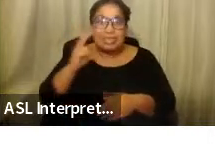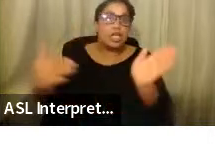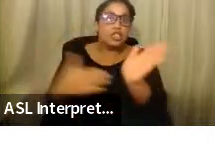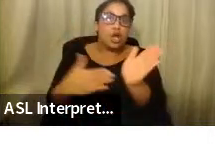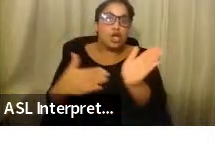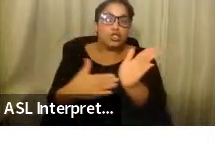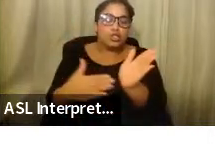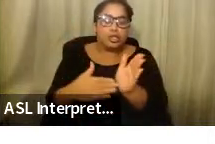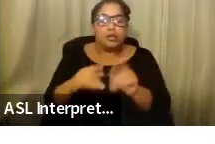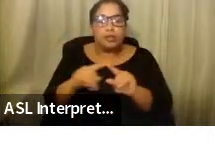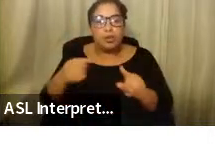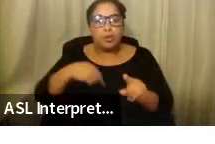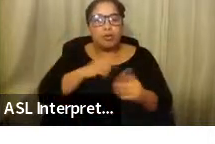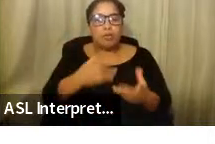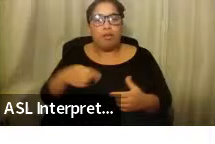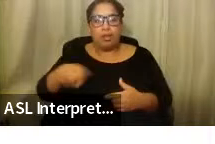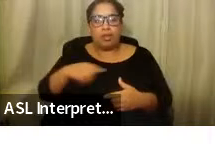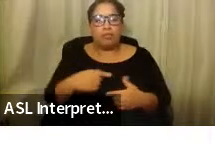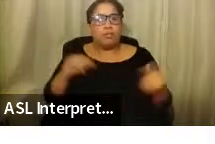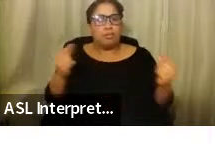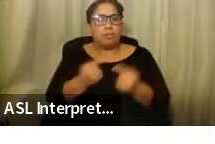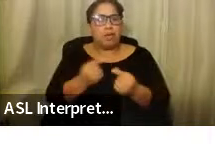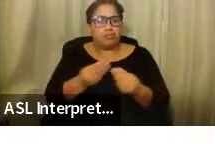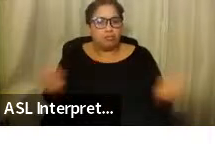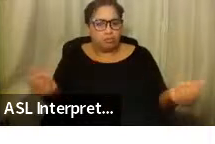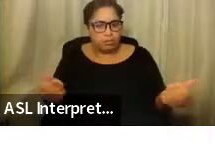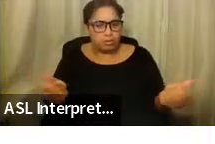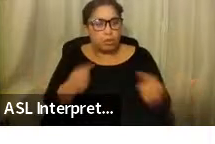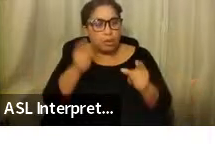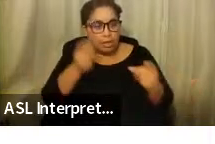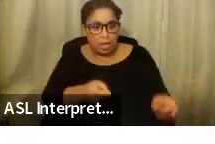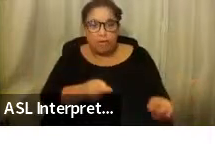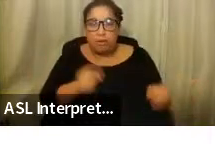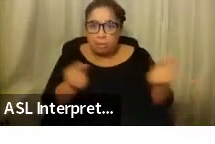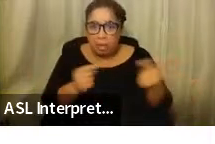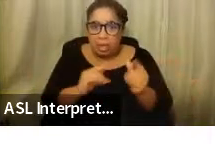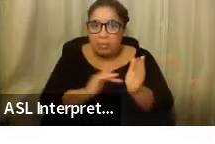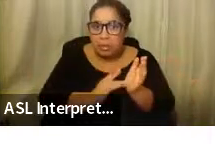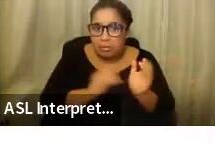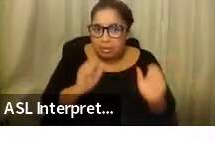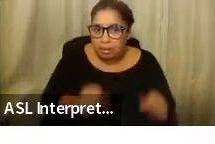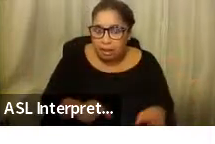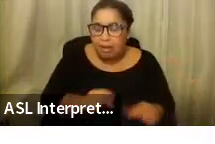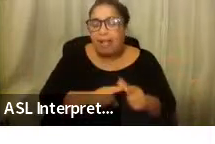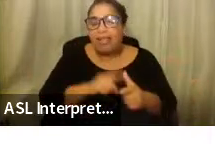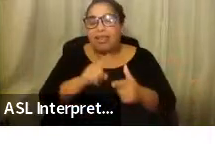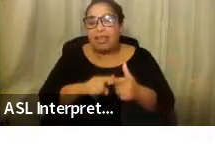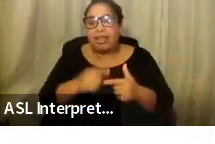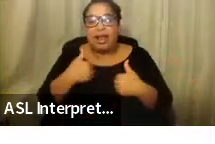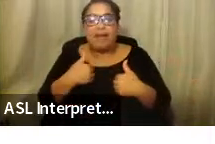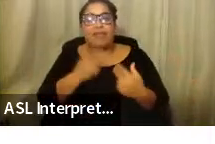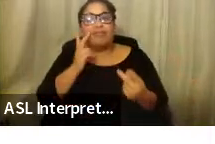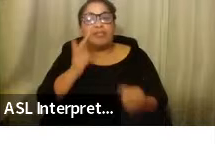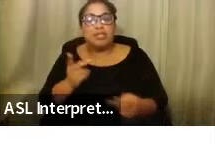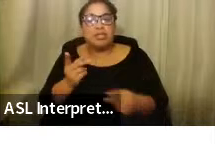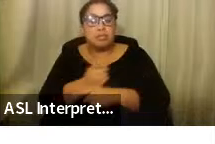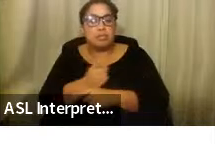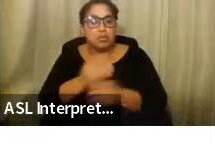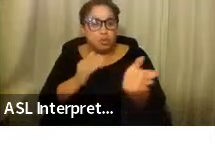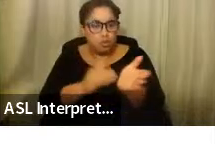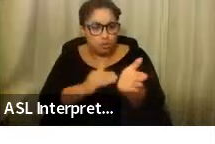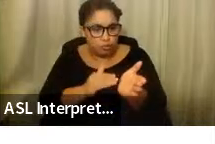doctor, but we want them to be pain-free, so we can give them some pain medicine and then have them see the appropriate